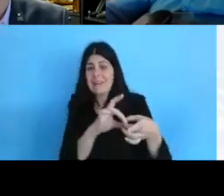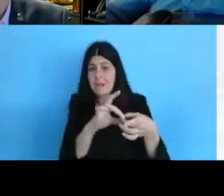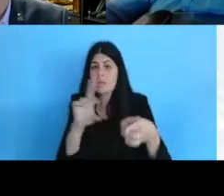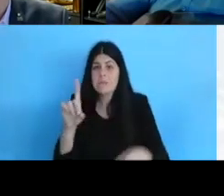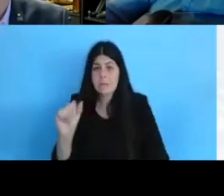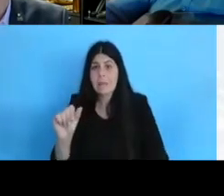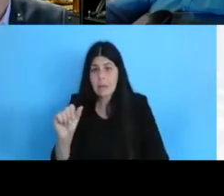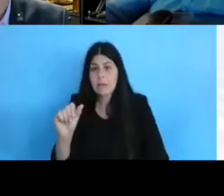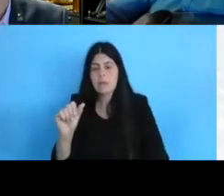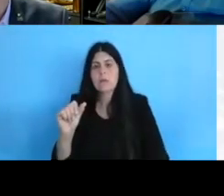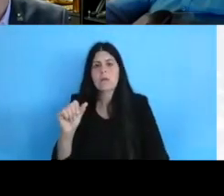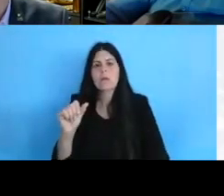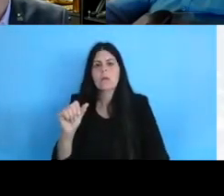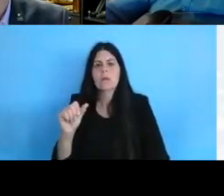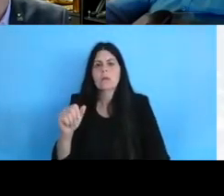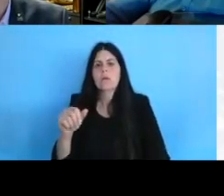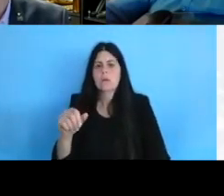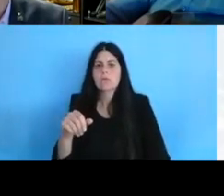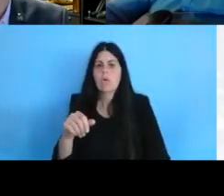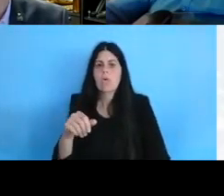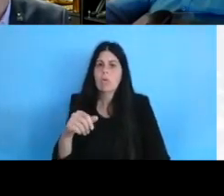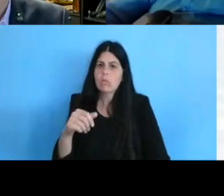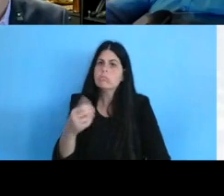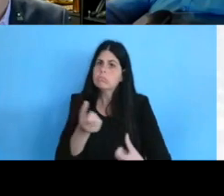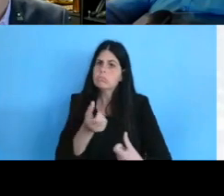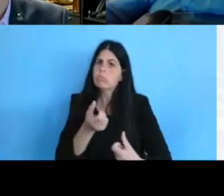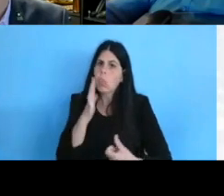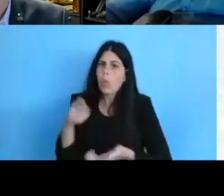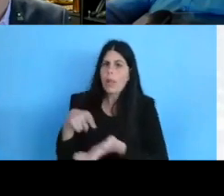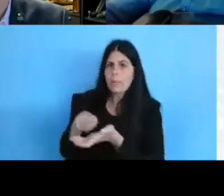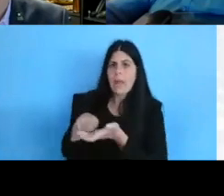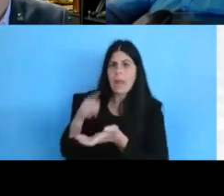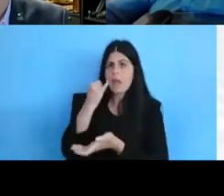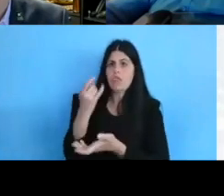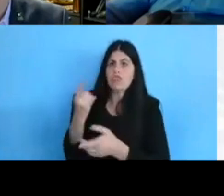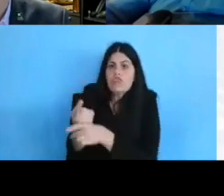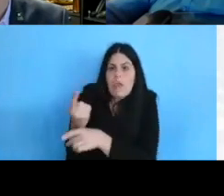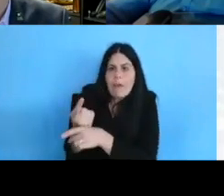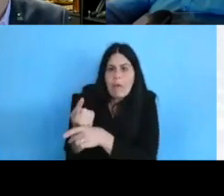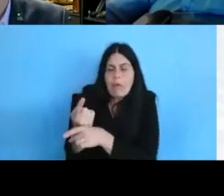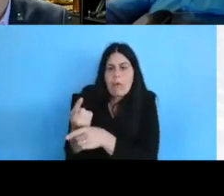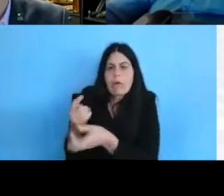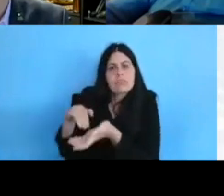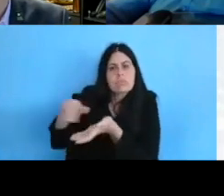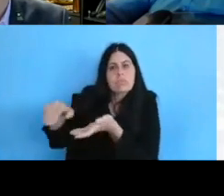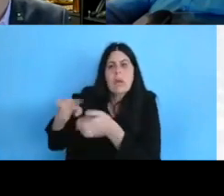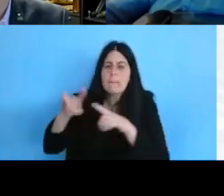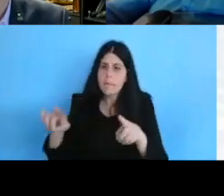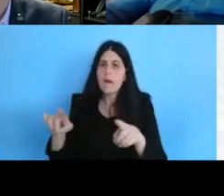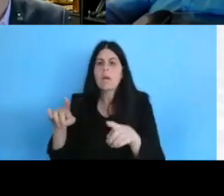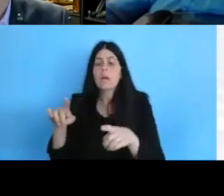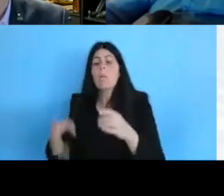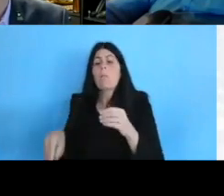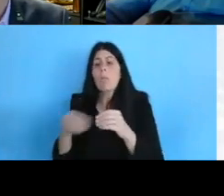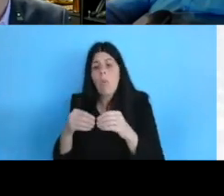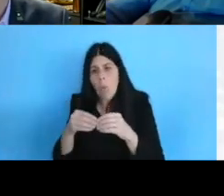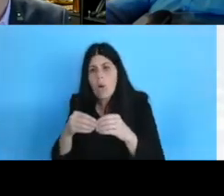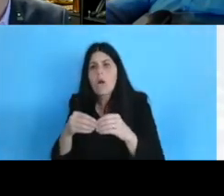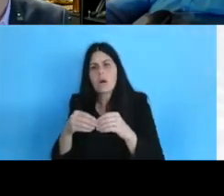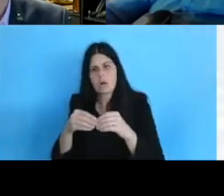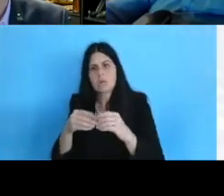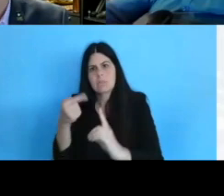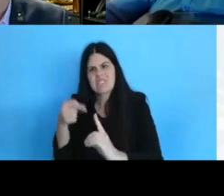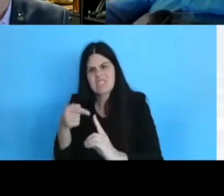who are retired from service normally, but qualify for compensation due to service-connected disabilities. That has a lot of ties to the